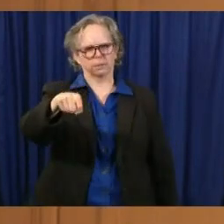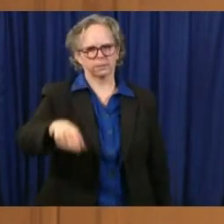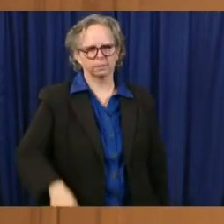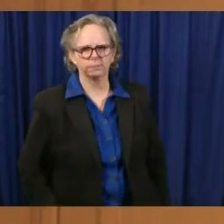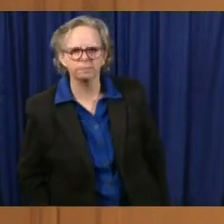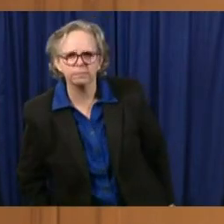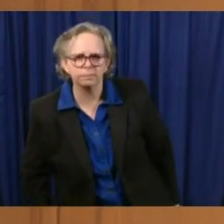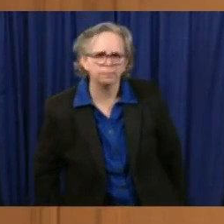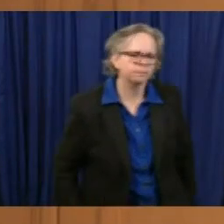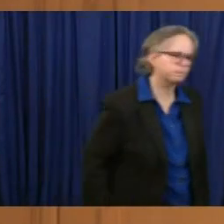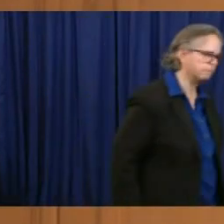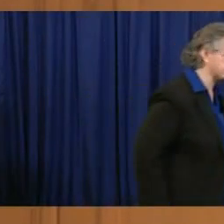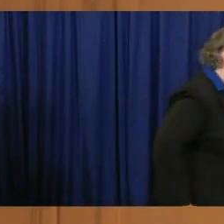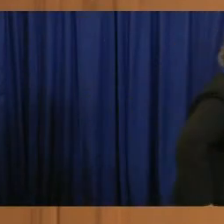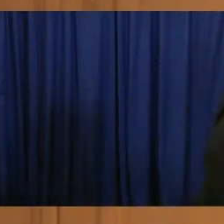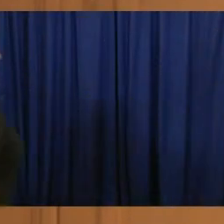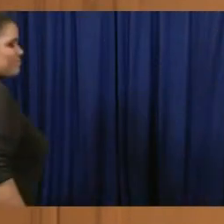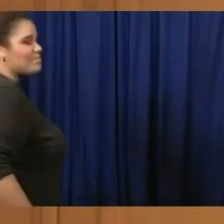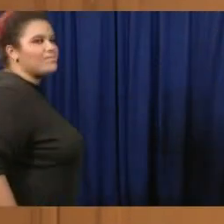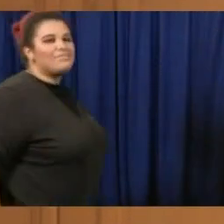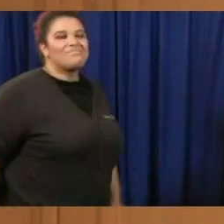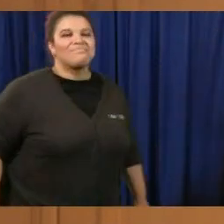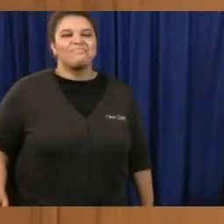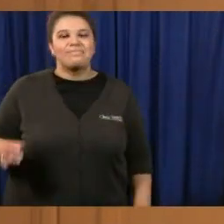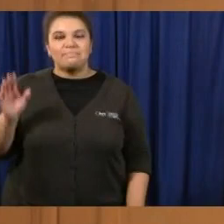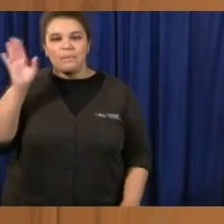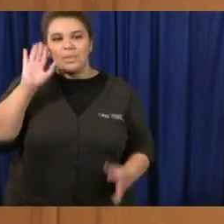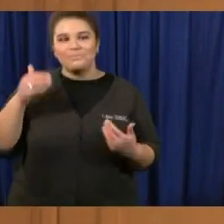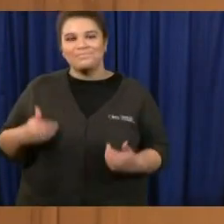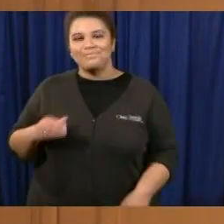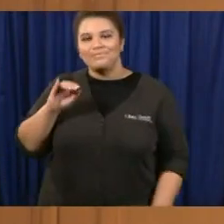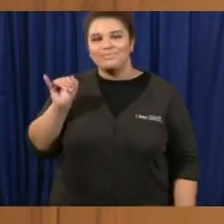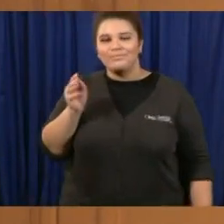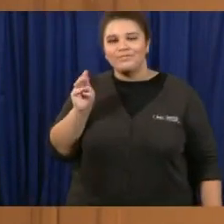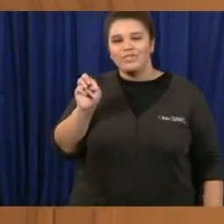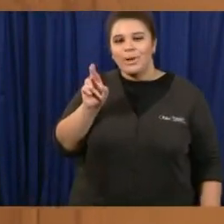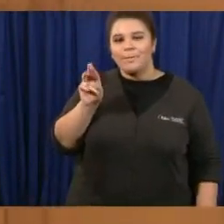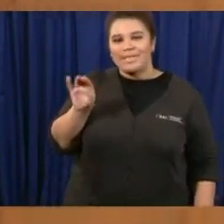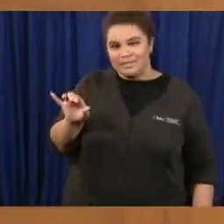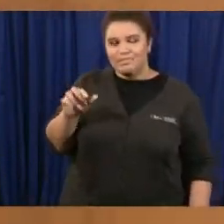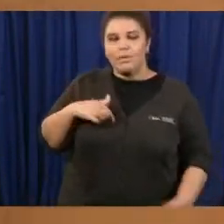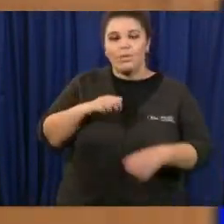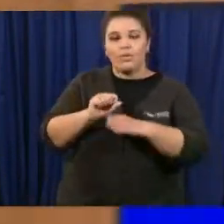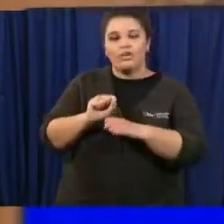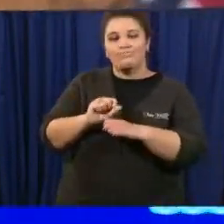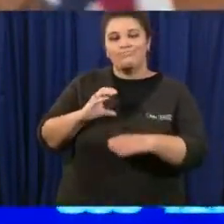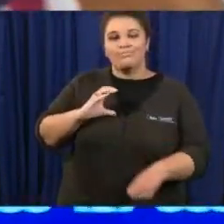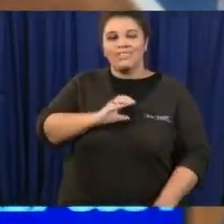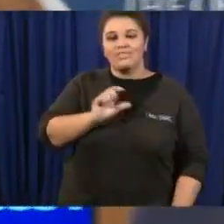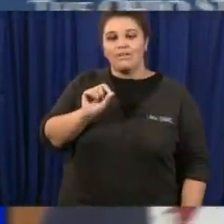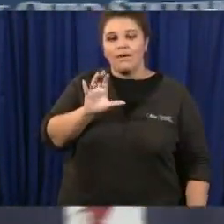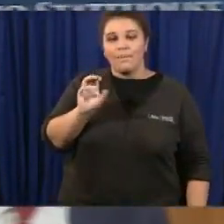Hi, this is Jeremy Pelzer with Cleveland.com, and my question is for Governor DeWine, please. Thanks.